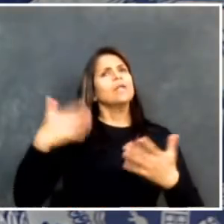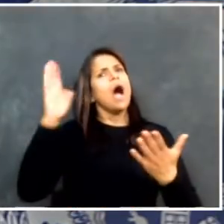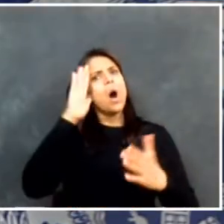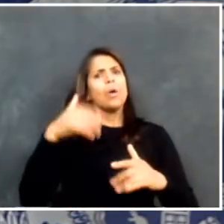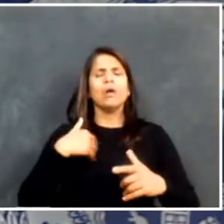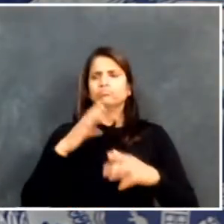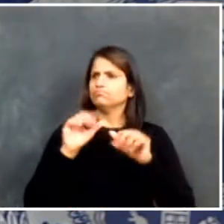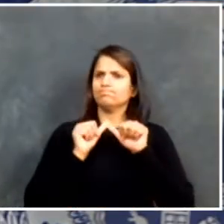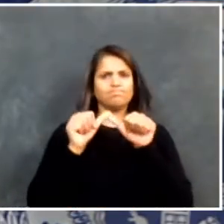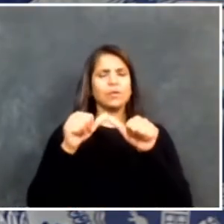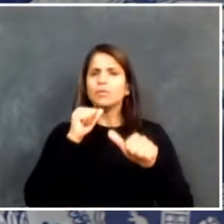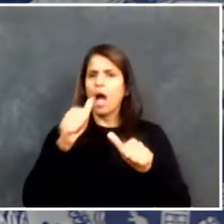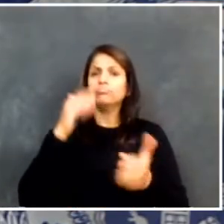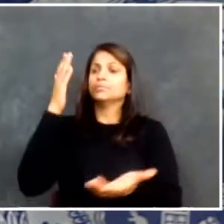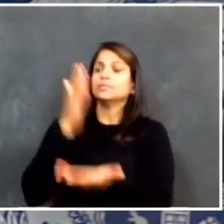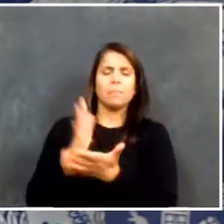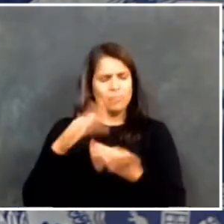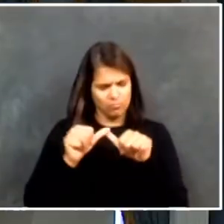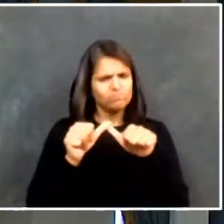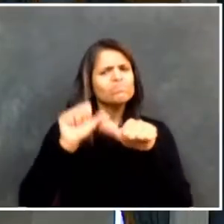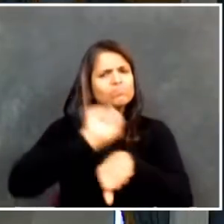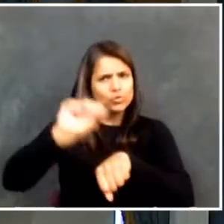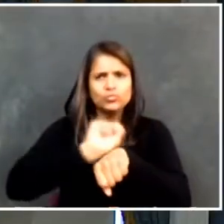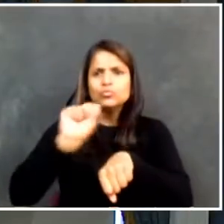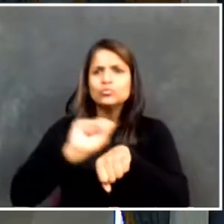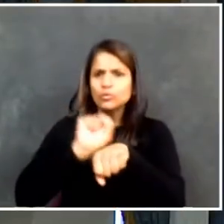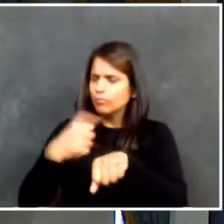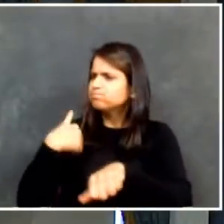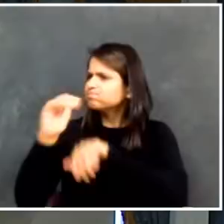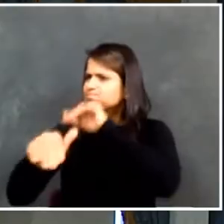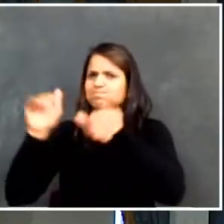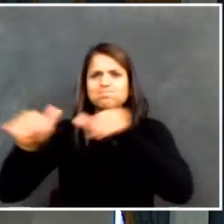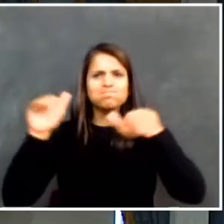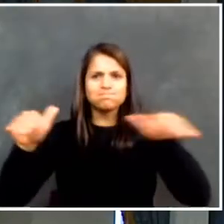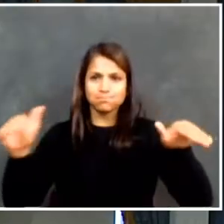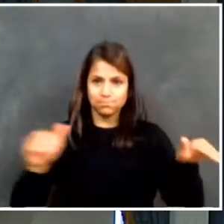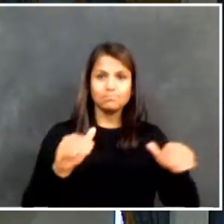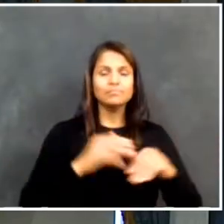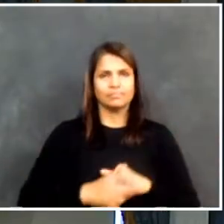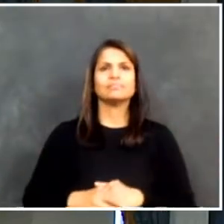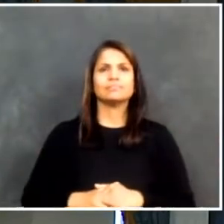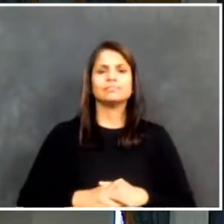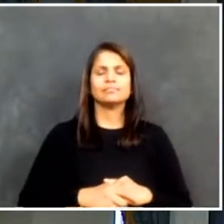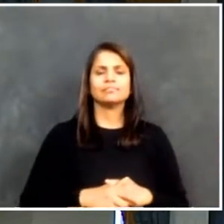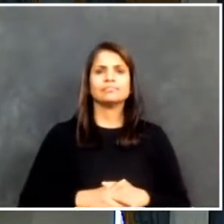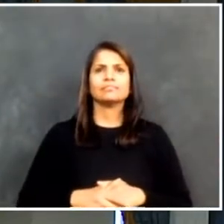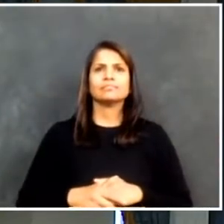to 311 so we can act on them quickly. Gloria from New York One is up next. Gloria?